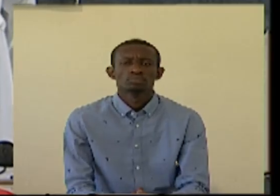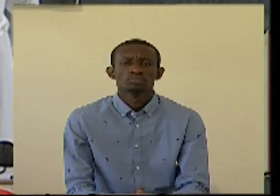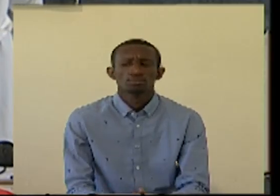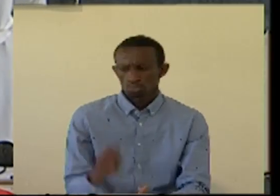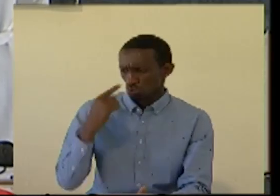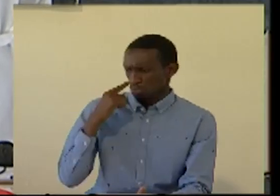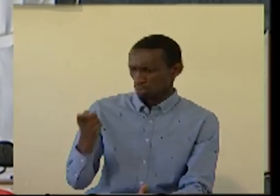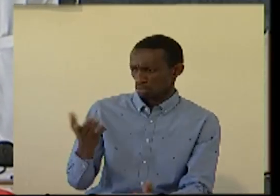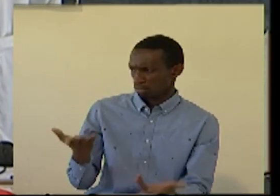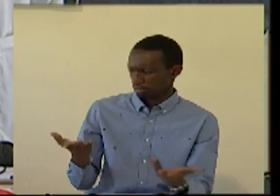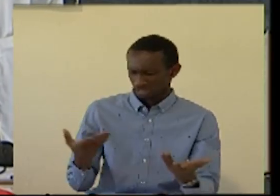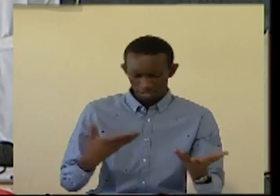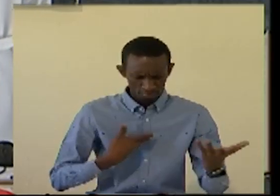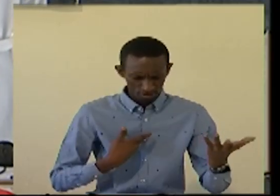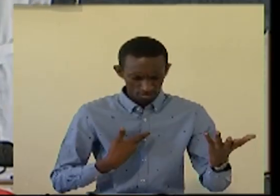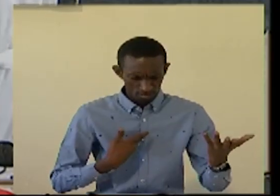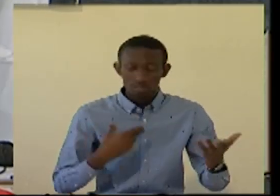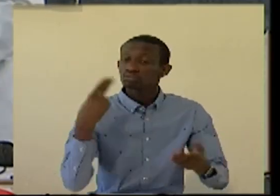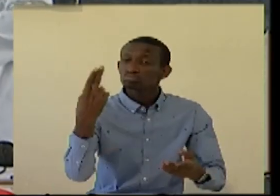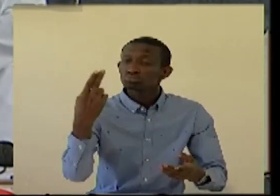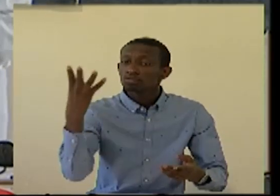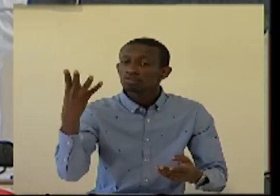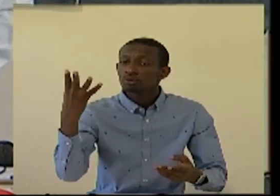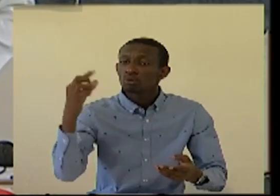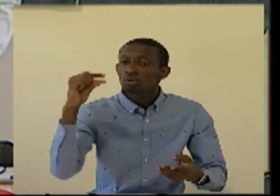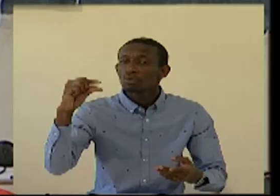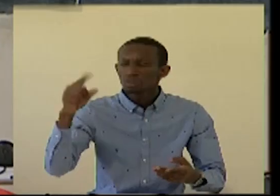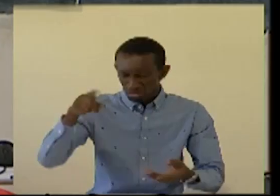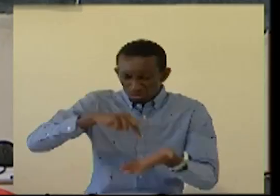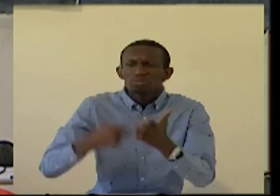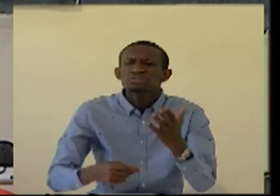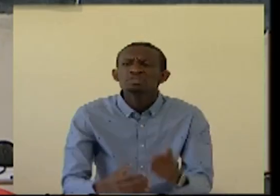you find it to be having 24 grams. And what does it mean?